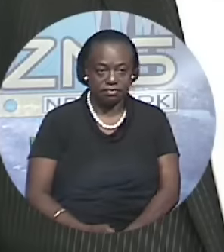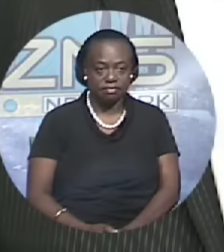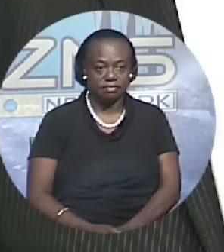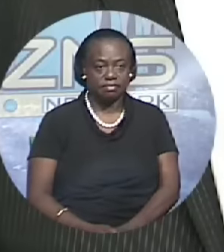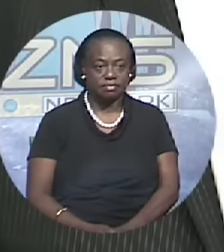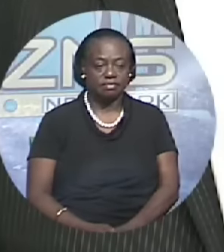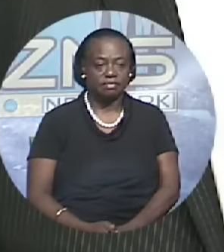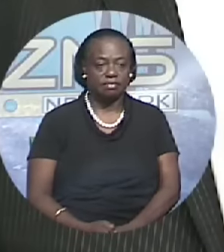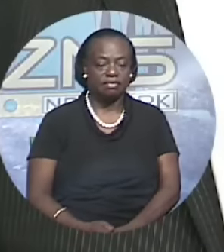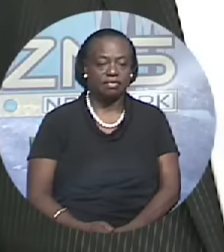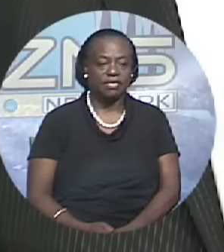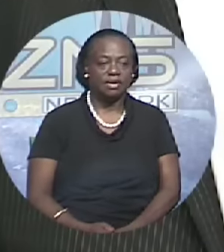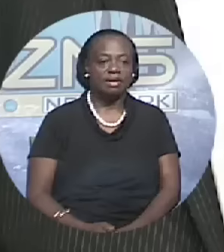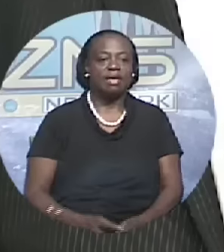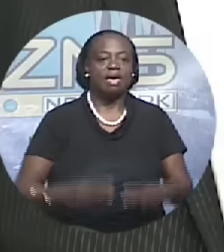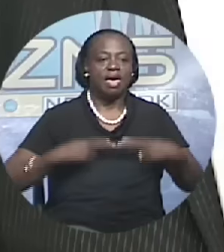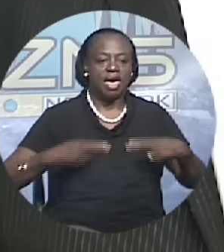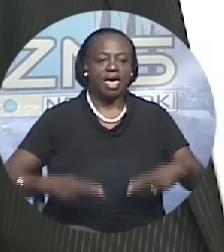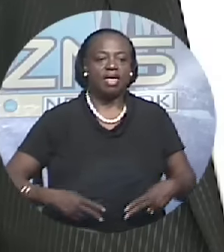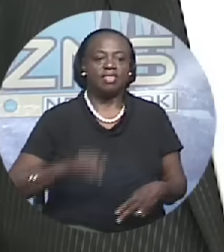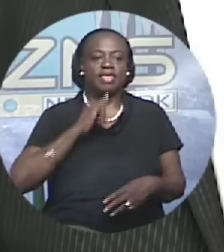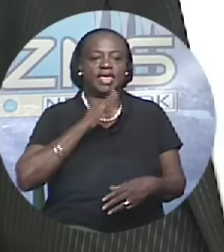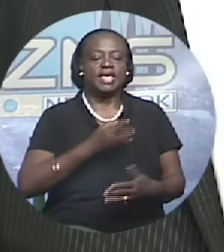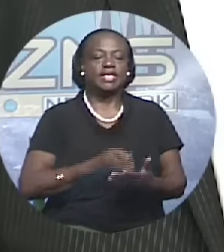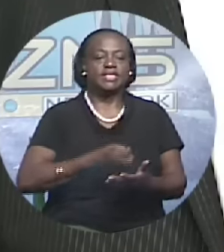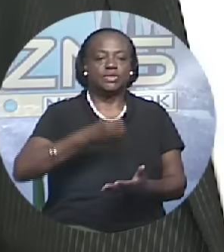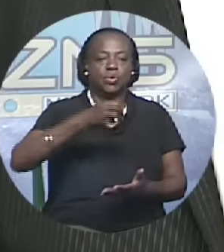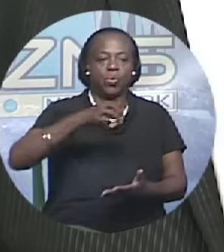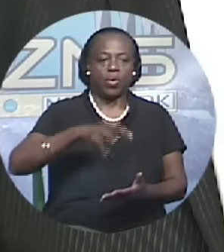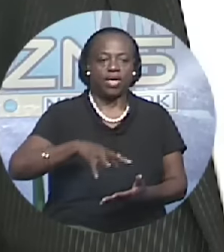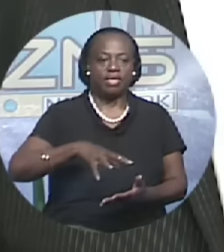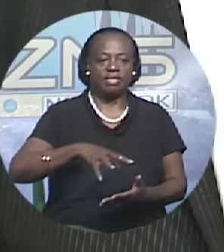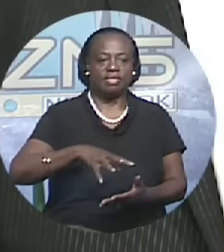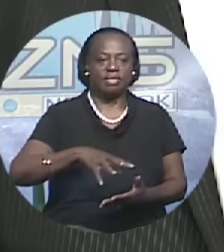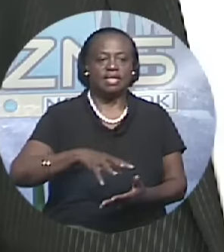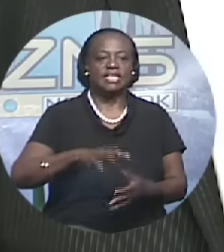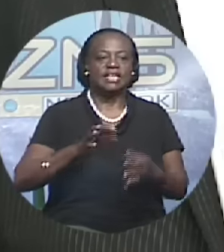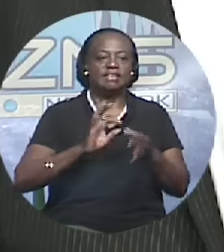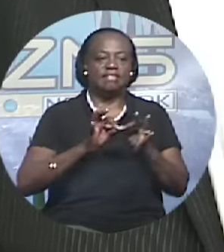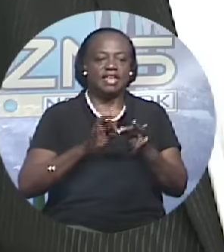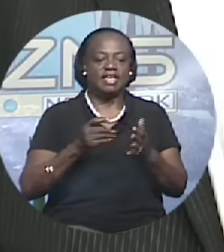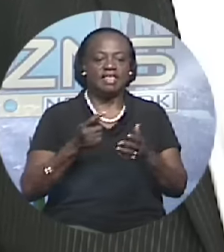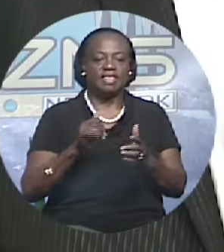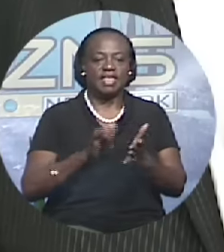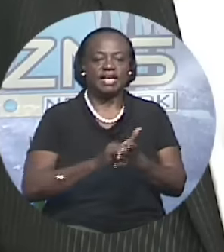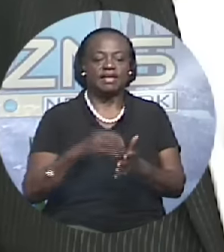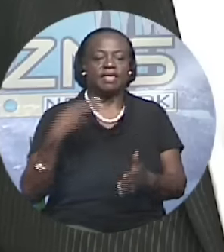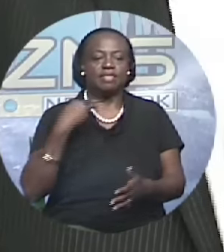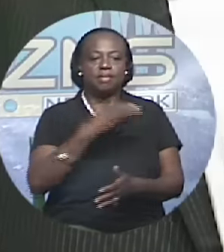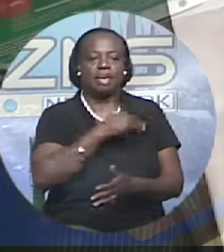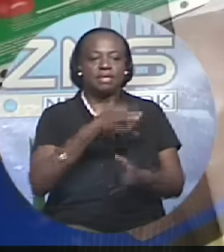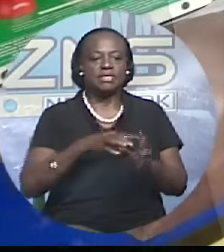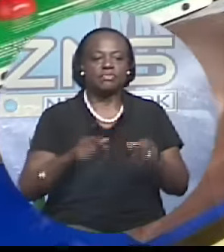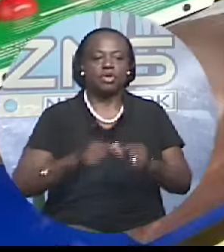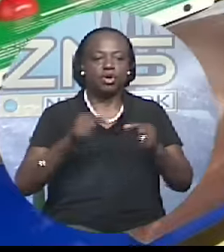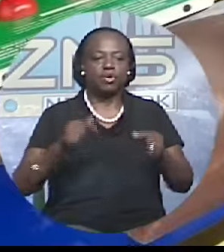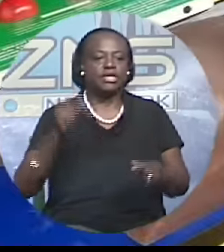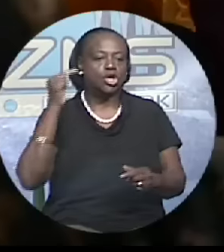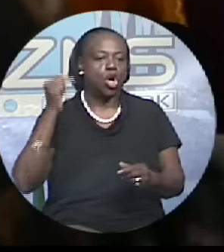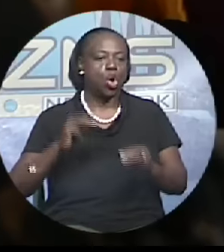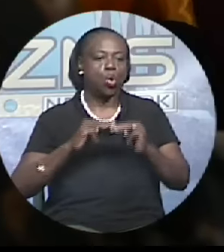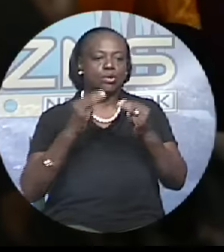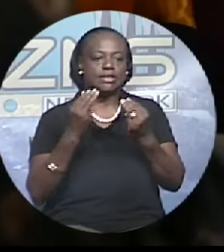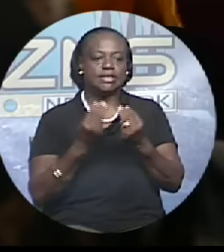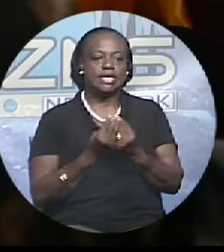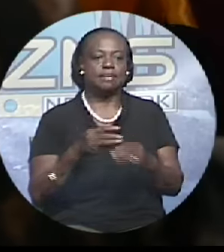You've heard the saying, health is wealth. Well, it was just fitting that members of the Gold Team, the great Gold Team that is, here at the Broadcasting Corporation,